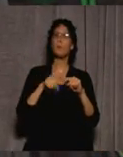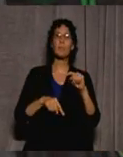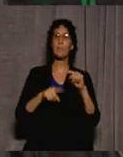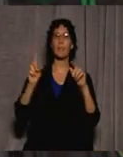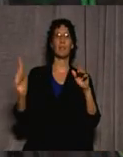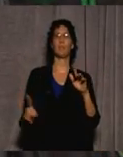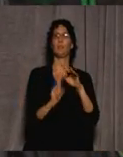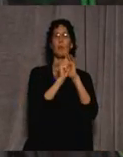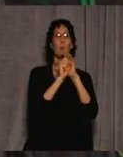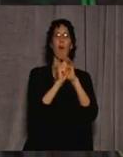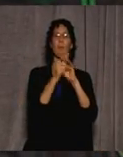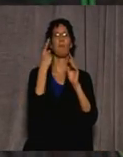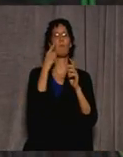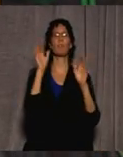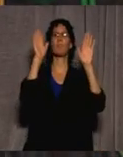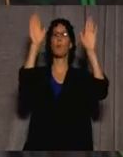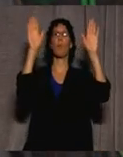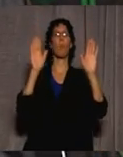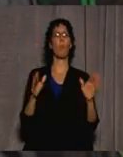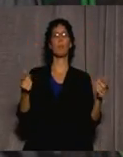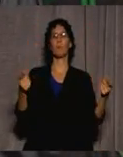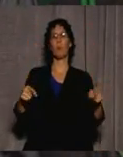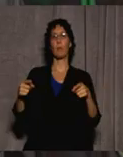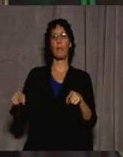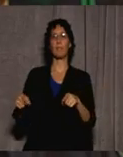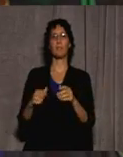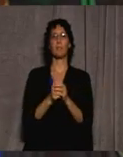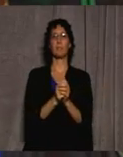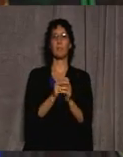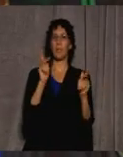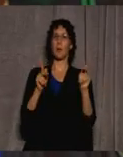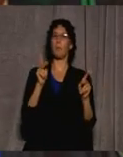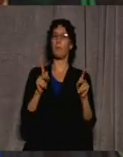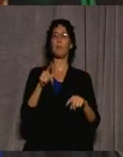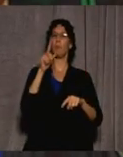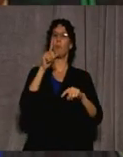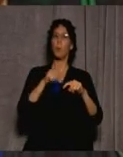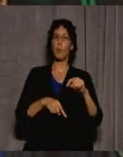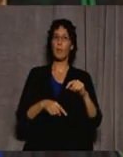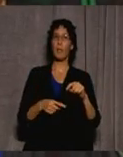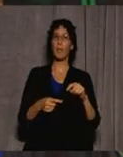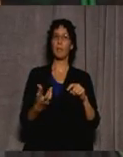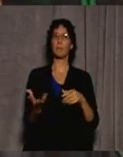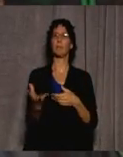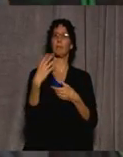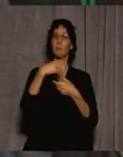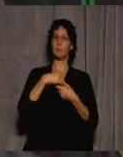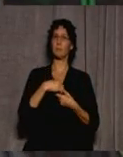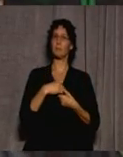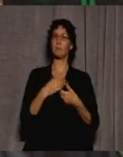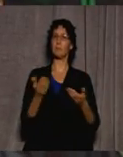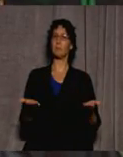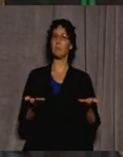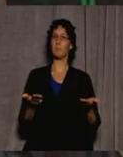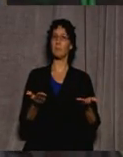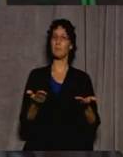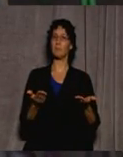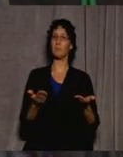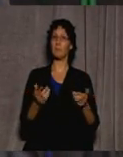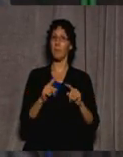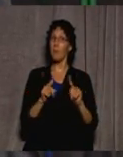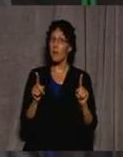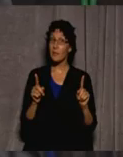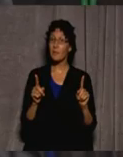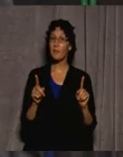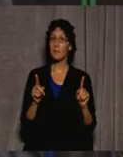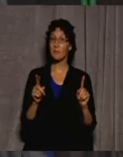wonderful occasions, who can never spend this time with us, but they are the